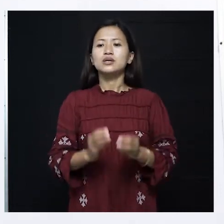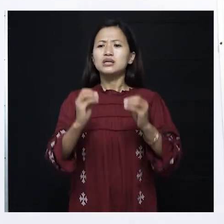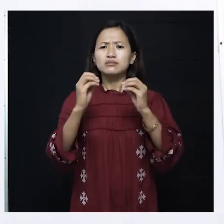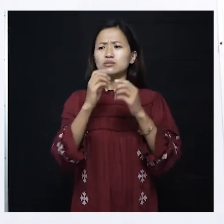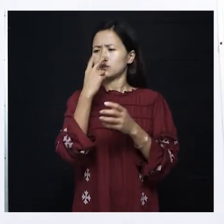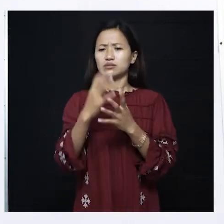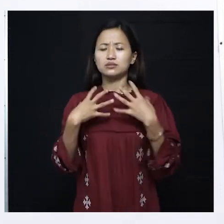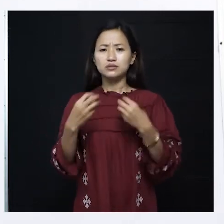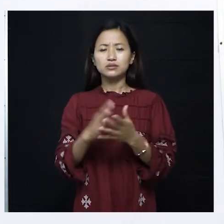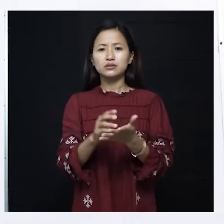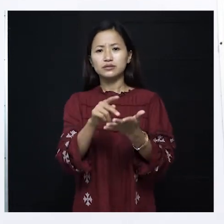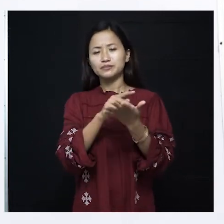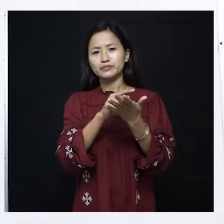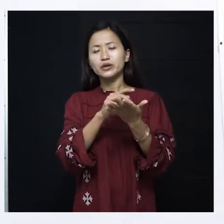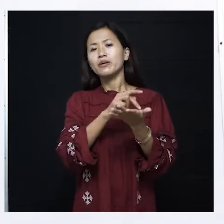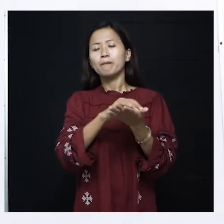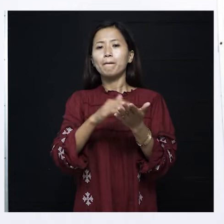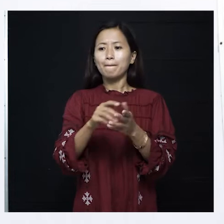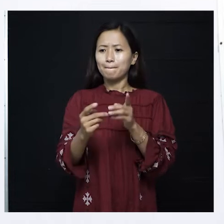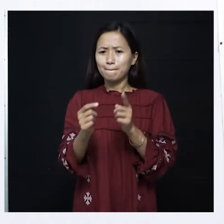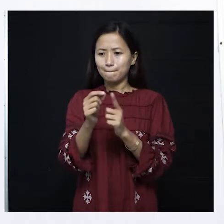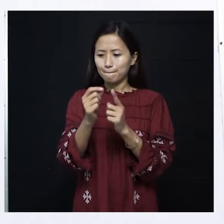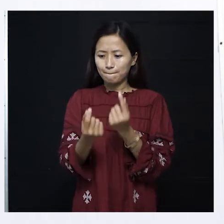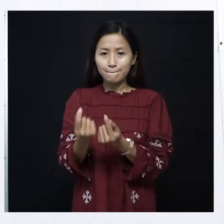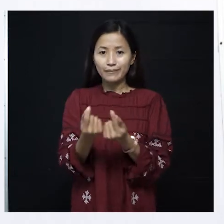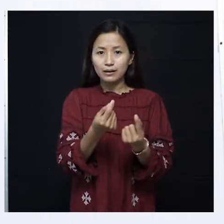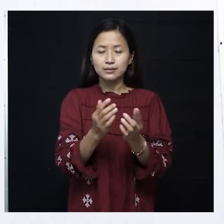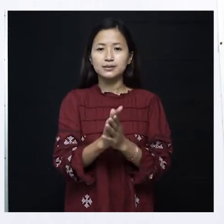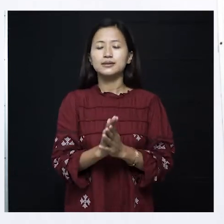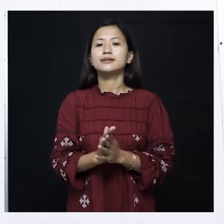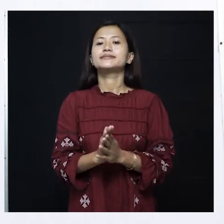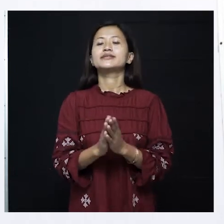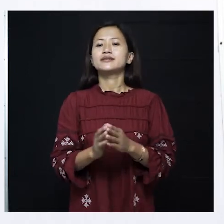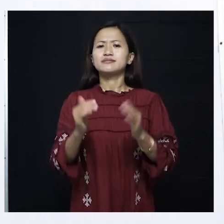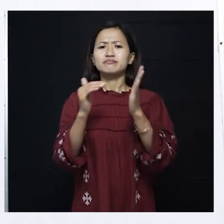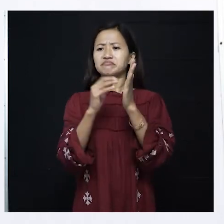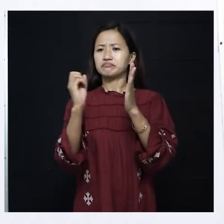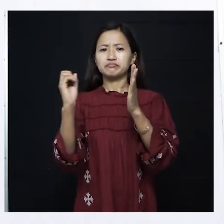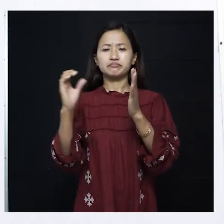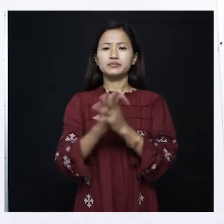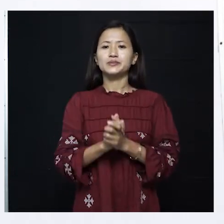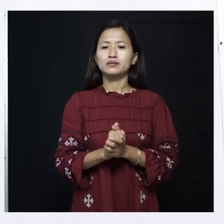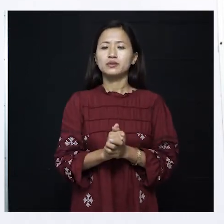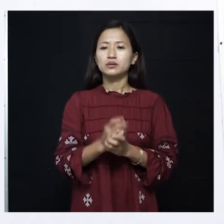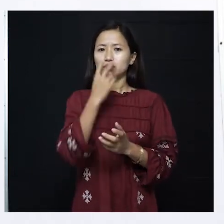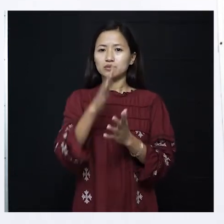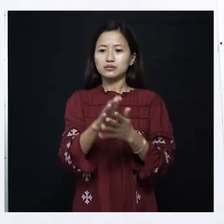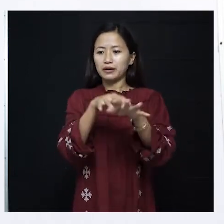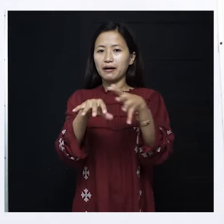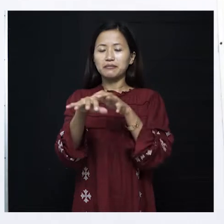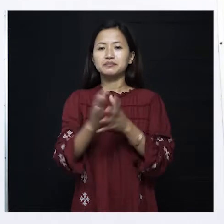park also, or the zoo, because all those are there, very famous out there in Assam. So you may be planning to do that.